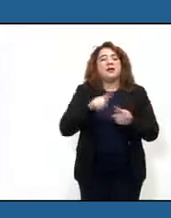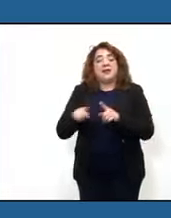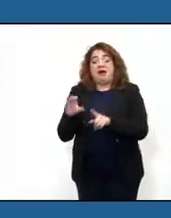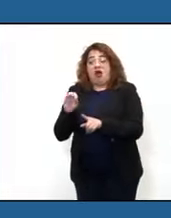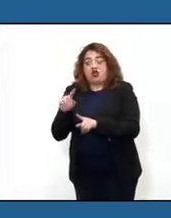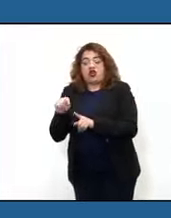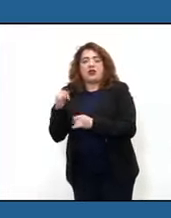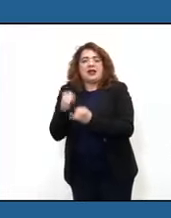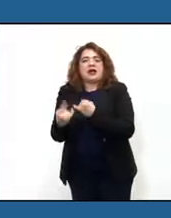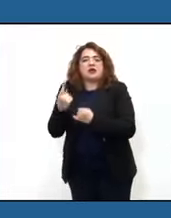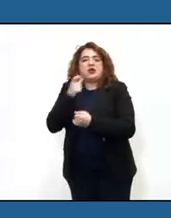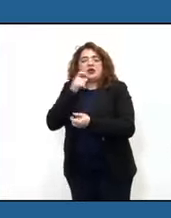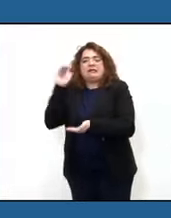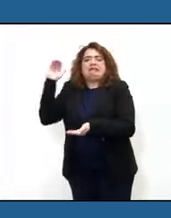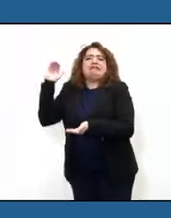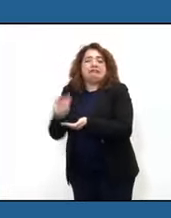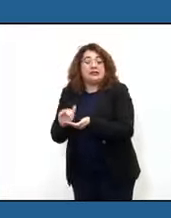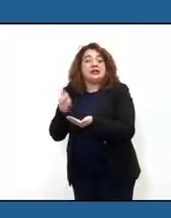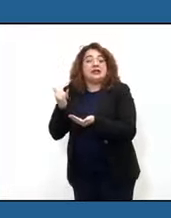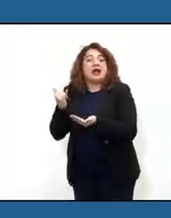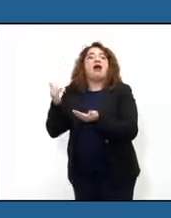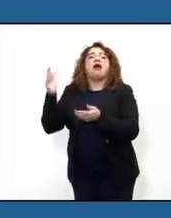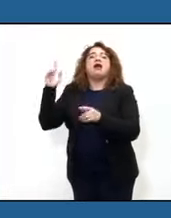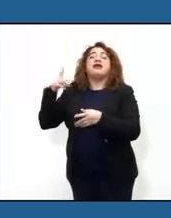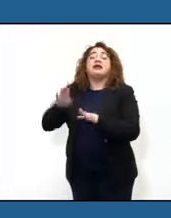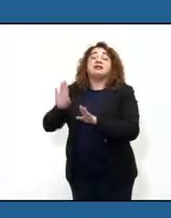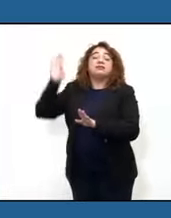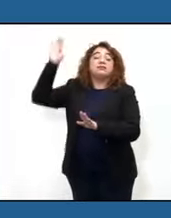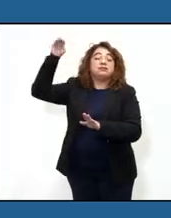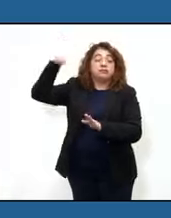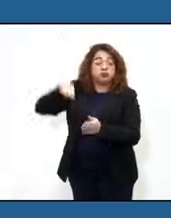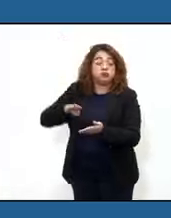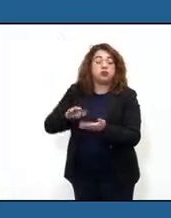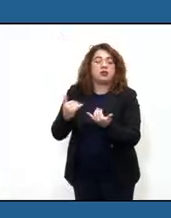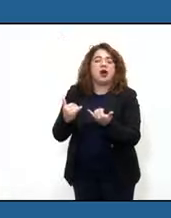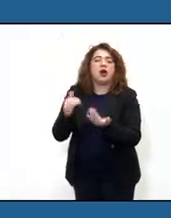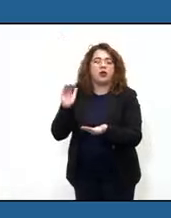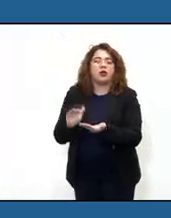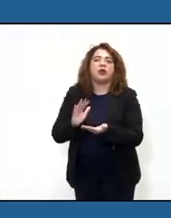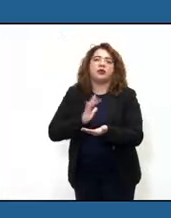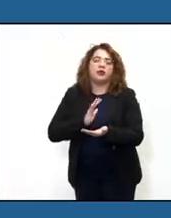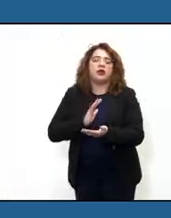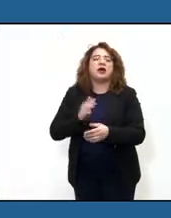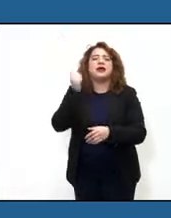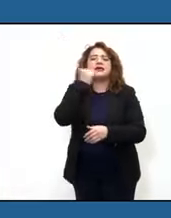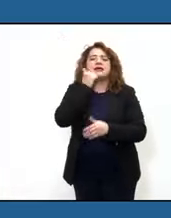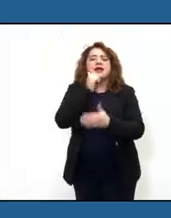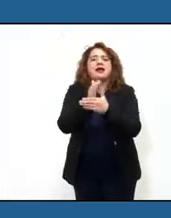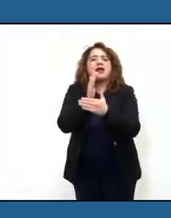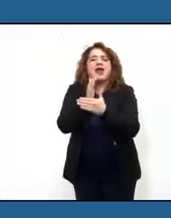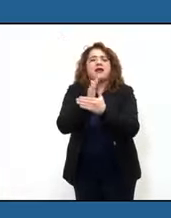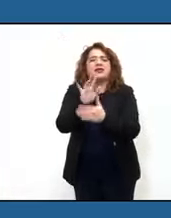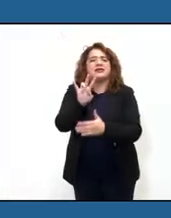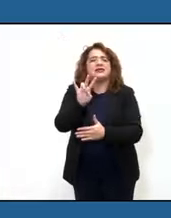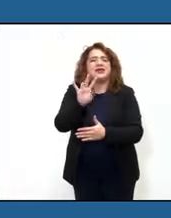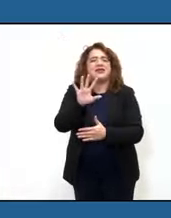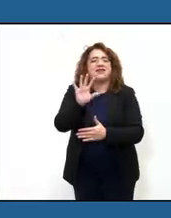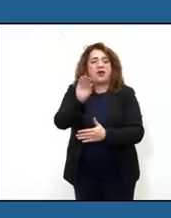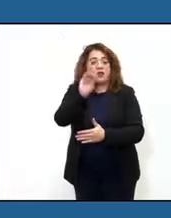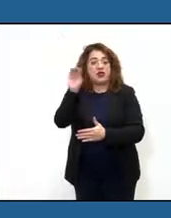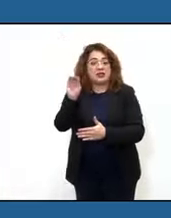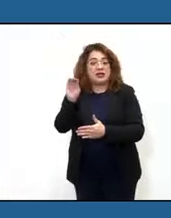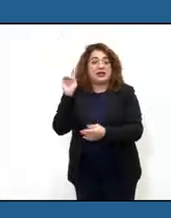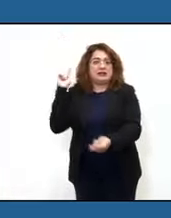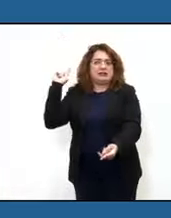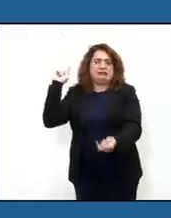in the right direction on our positivity rate. Our daily average number of new cases has declined by 75% since the